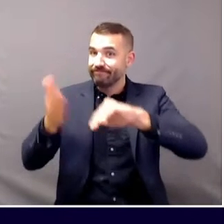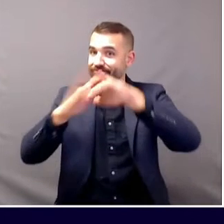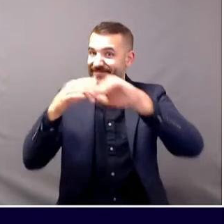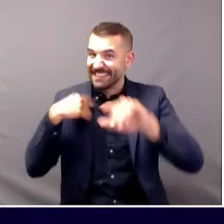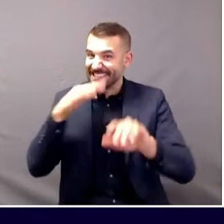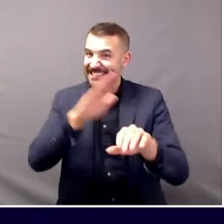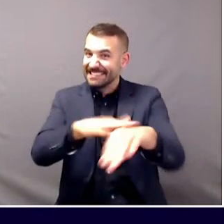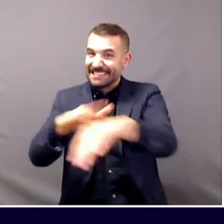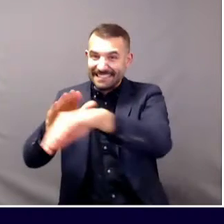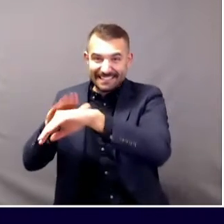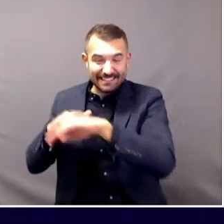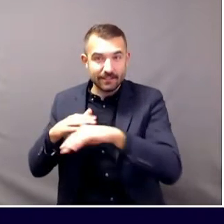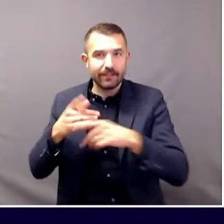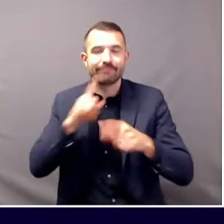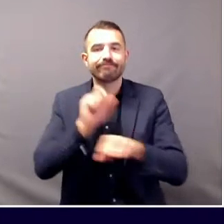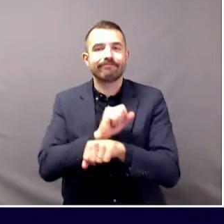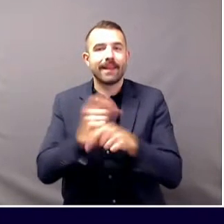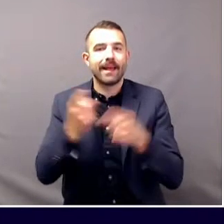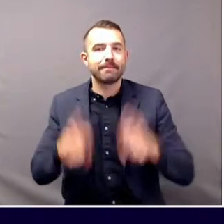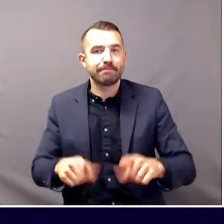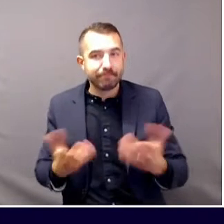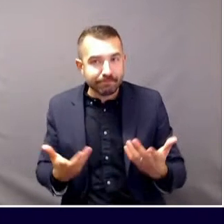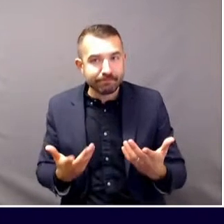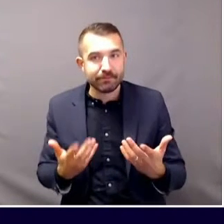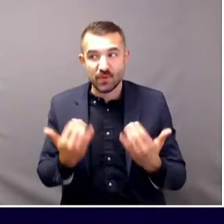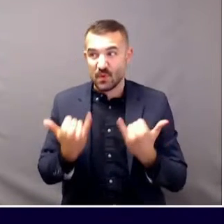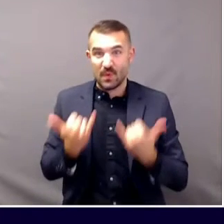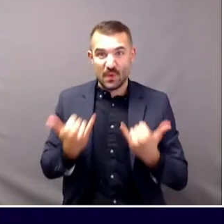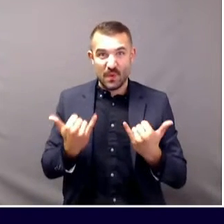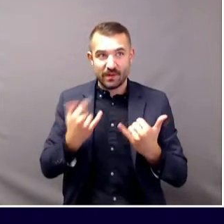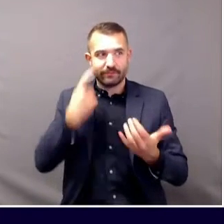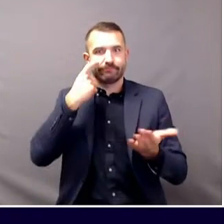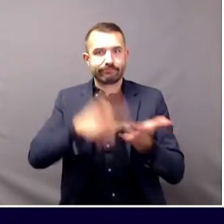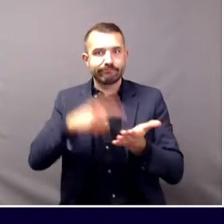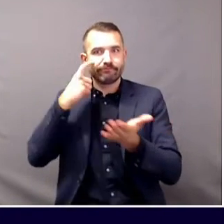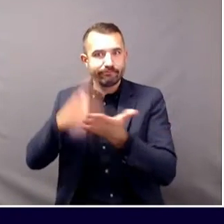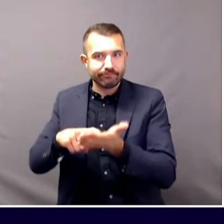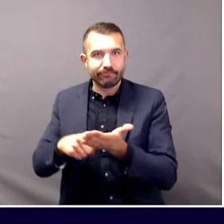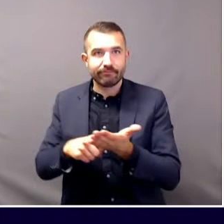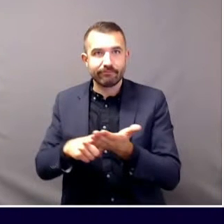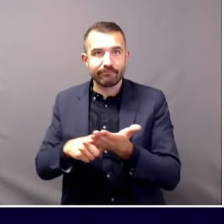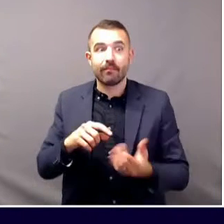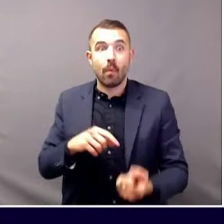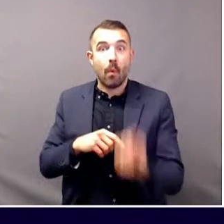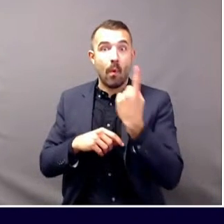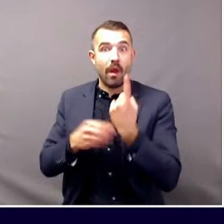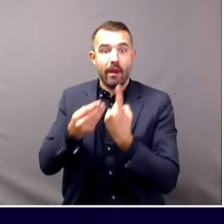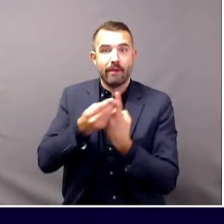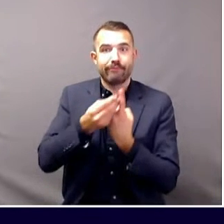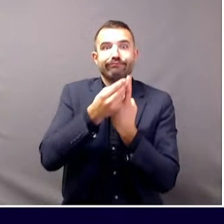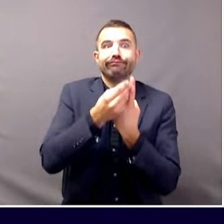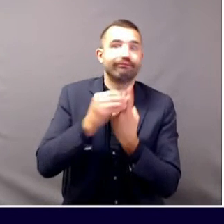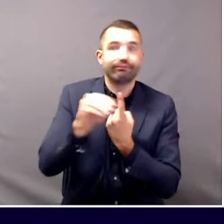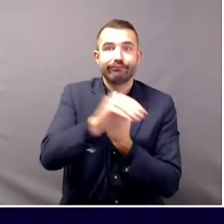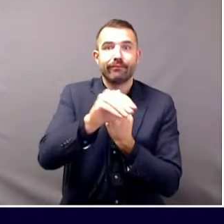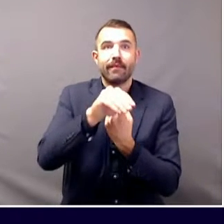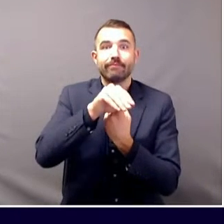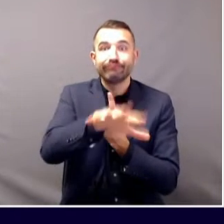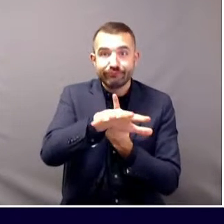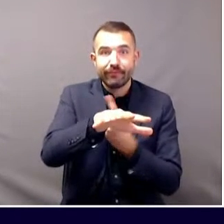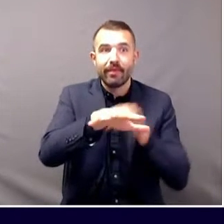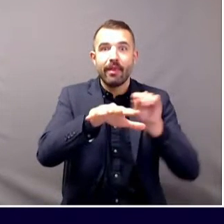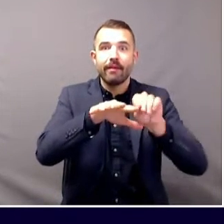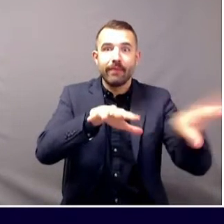we've expressed around the possibility of exponential growth have unfortunately been realized. The surge that we have predicted